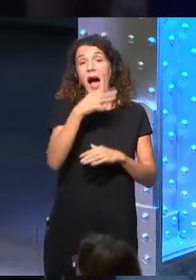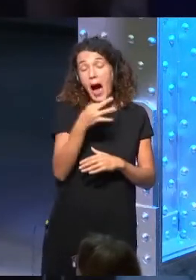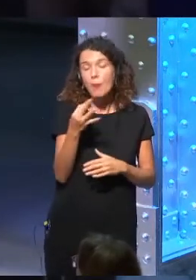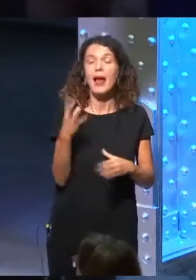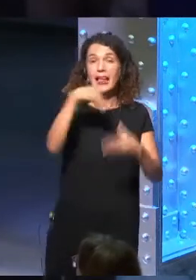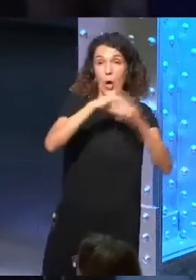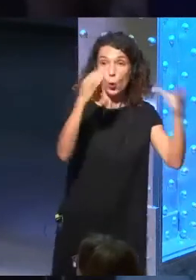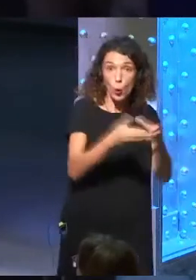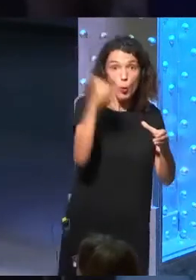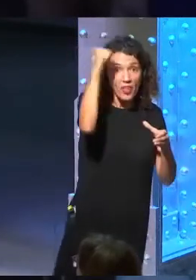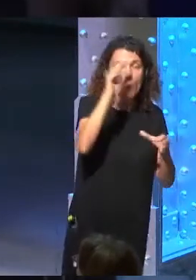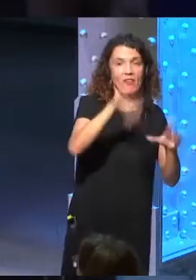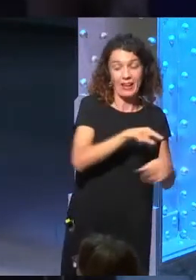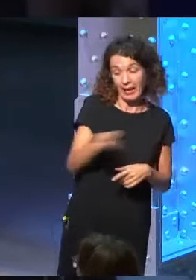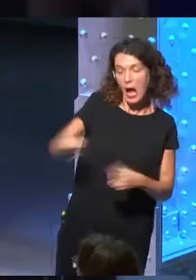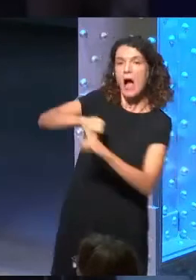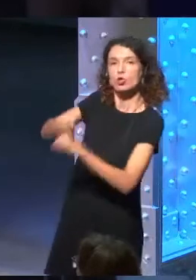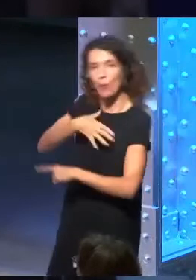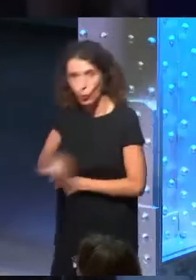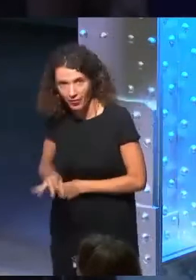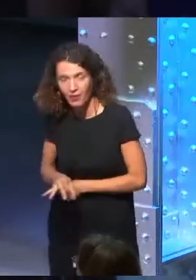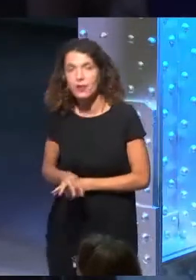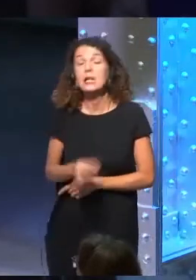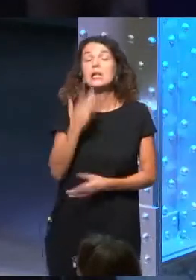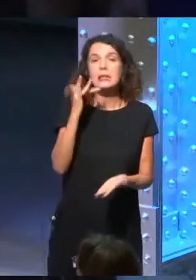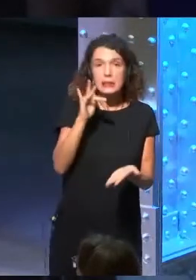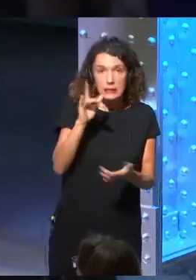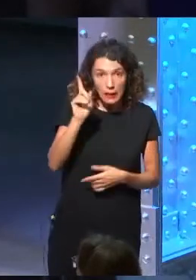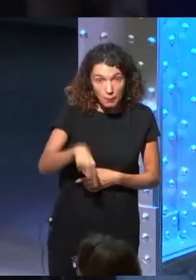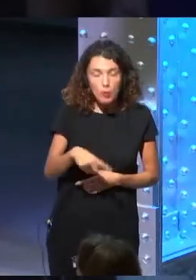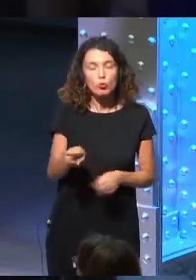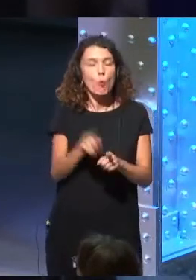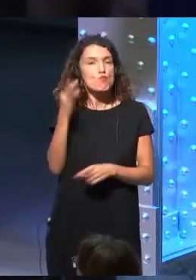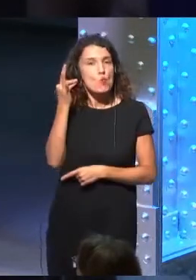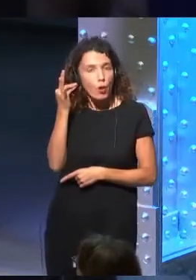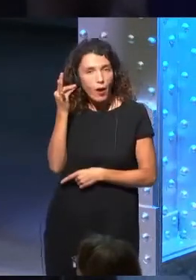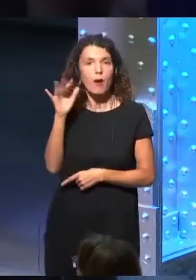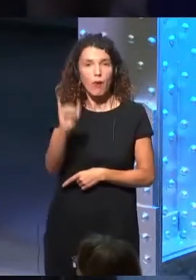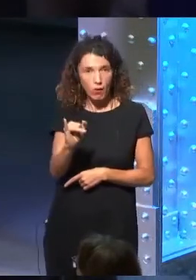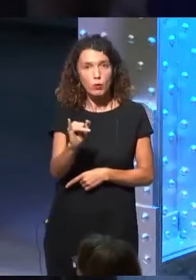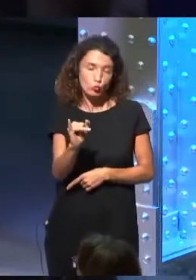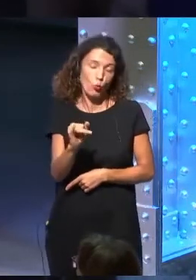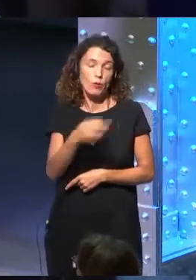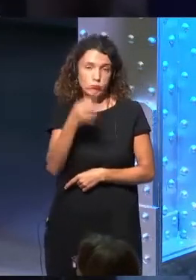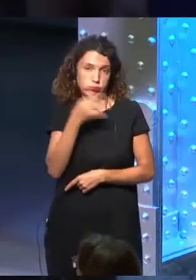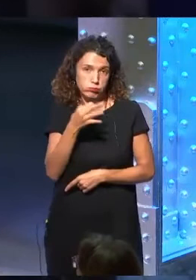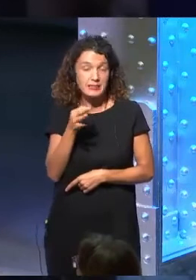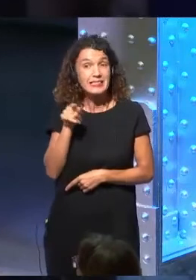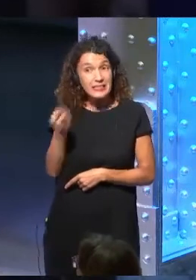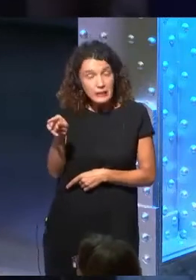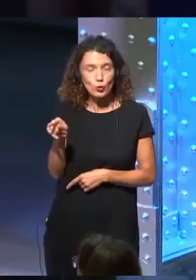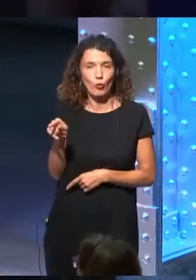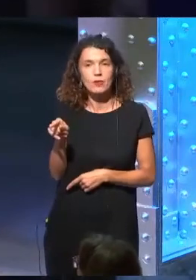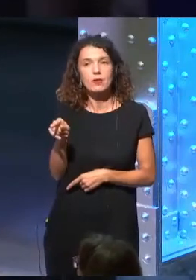abuse, it's simply the fact that you're saying it. And that matches the nature of